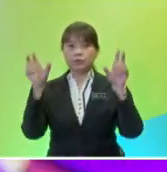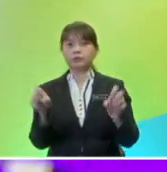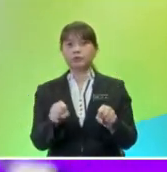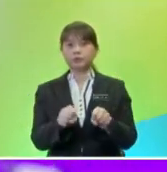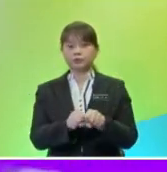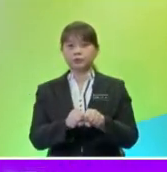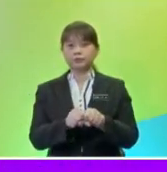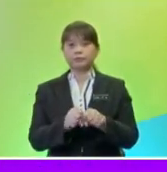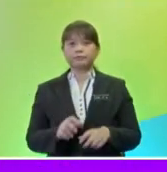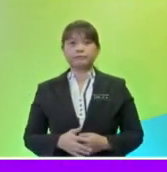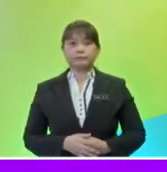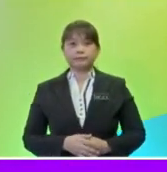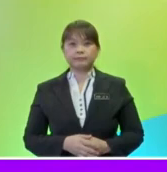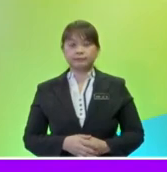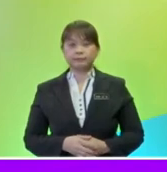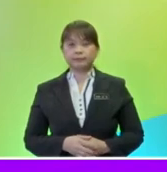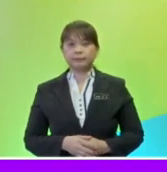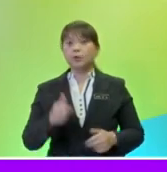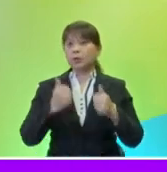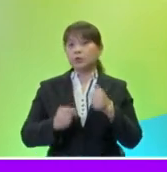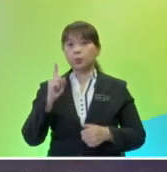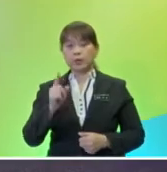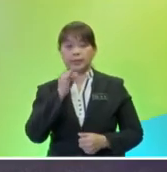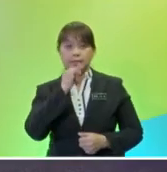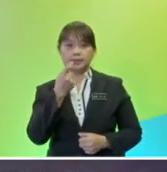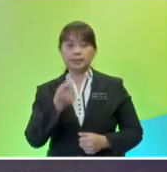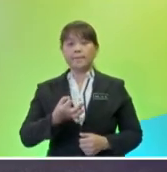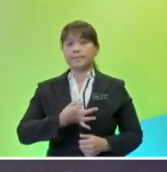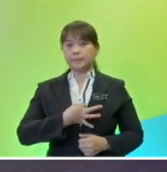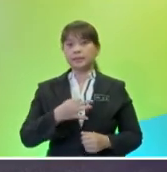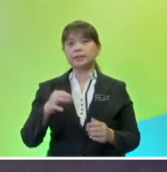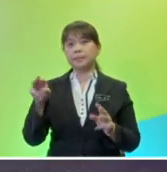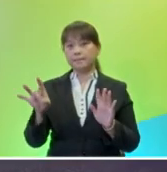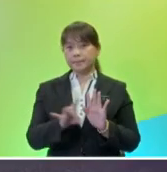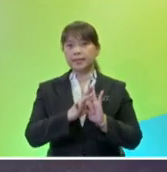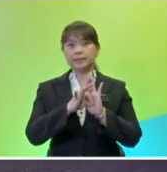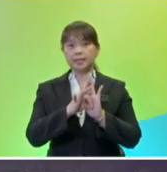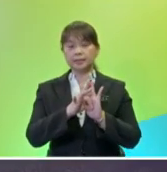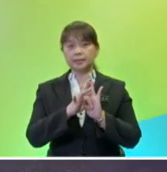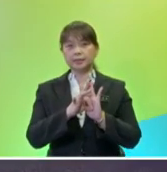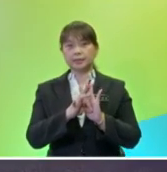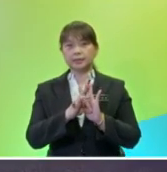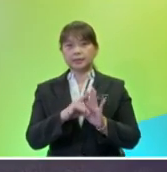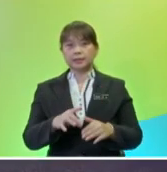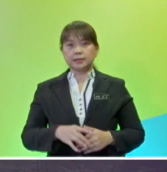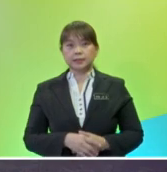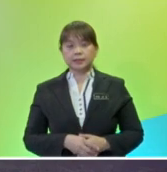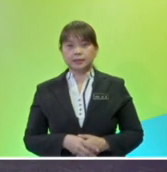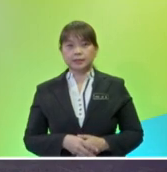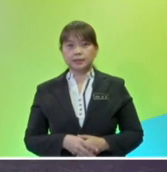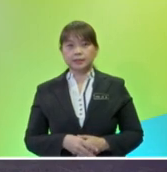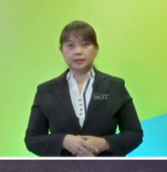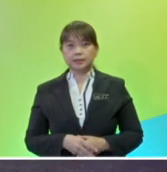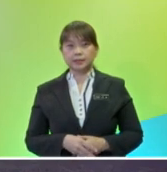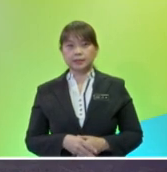next. Another question. Which one is the button magnet? Button magnet. Choco, choco, choco, choco, choco, choco, choco,